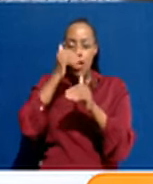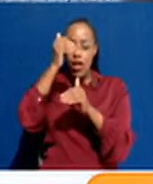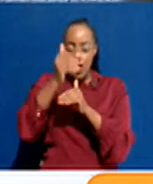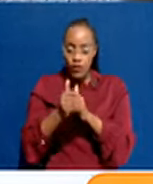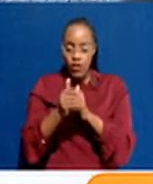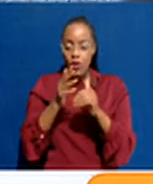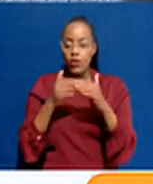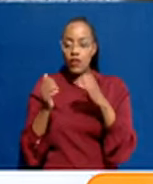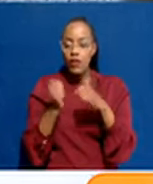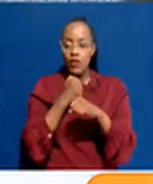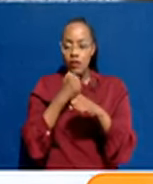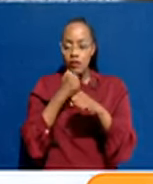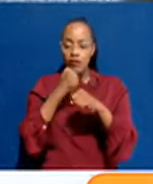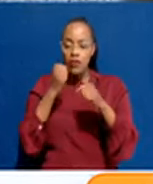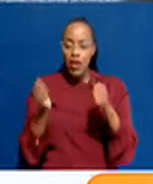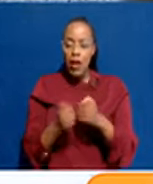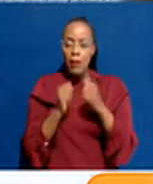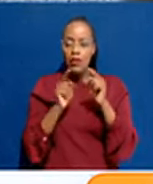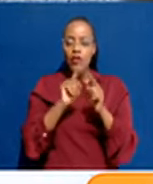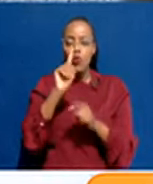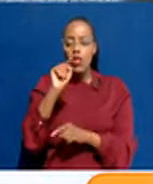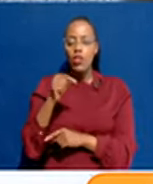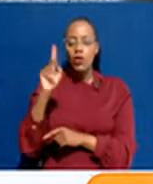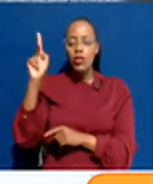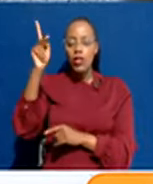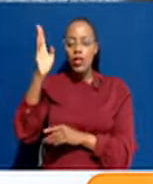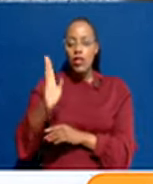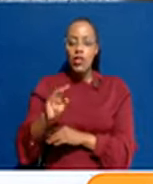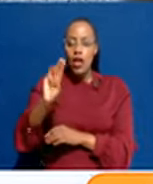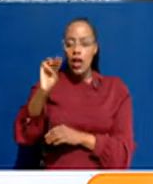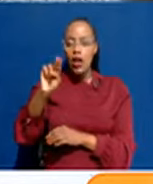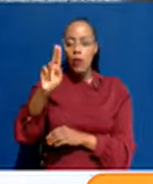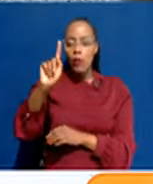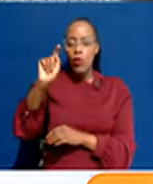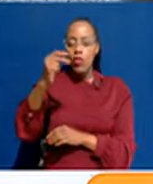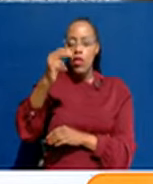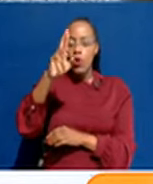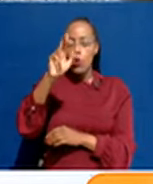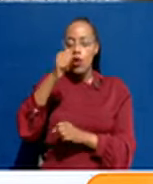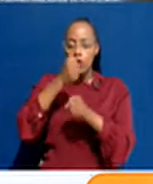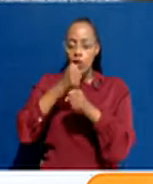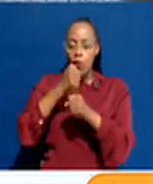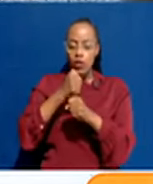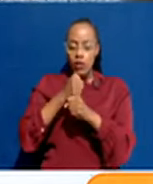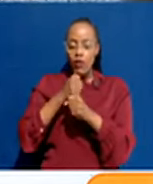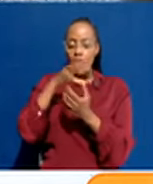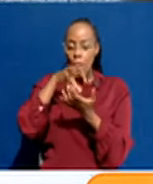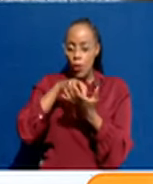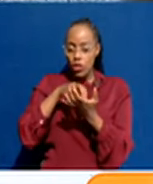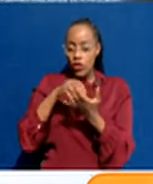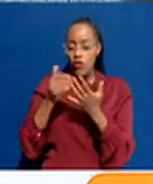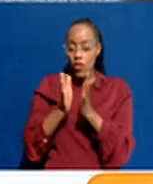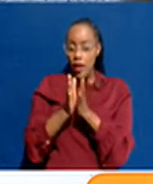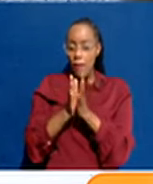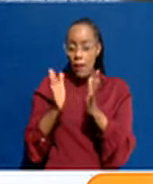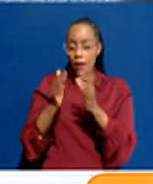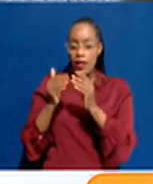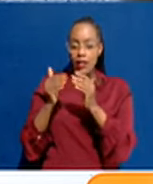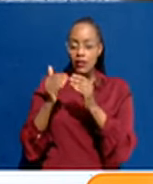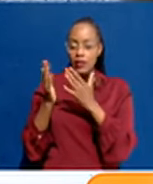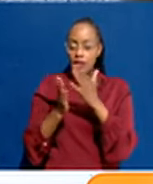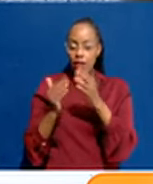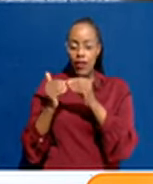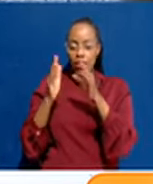to the death of over 1,000 Kenyans. Muthaura, who was then serving as the powerful head of public service under President